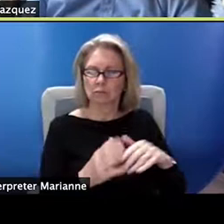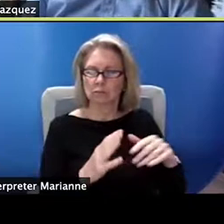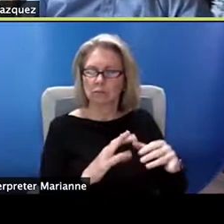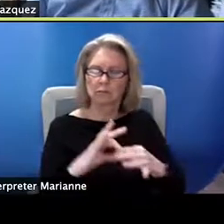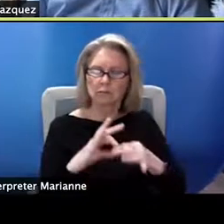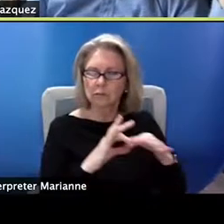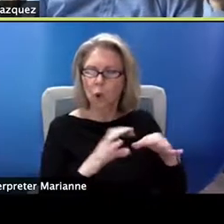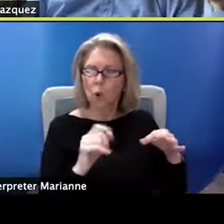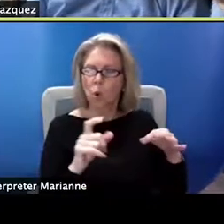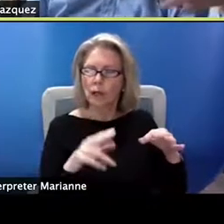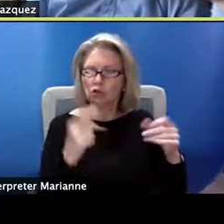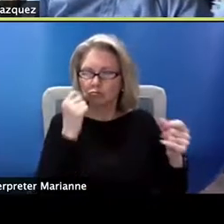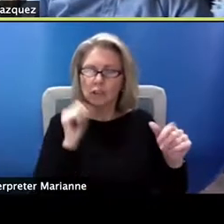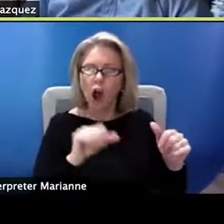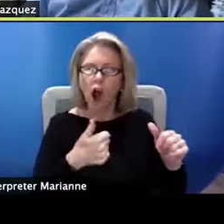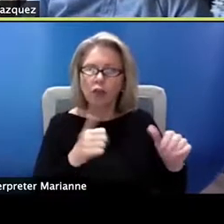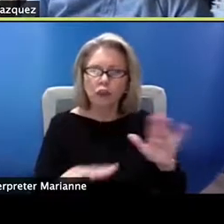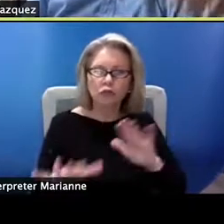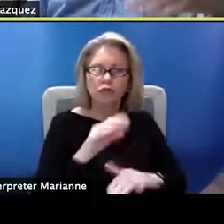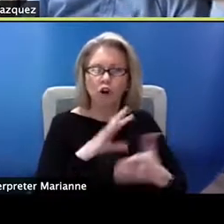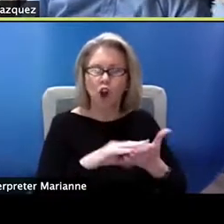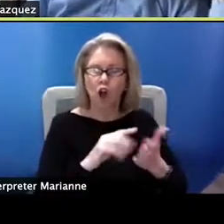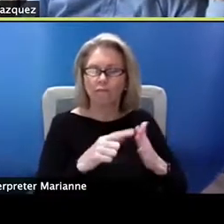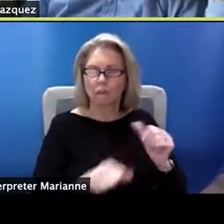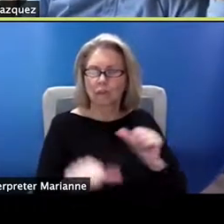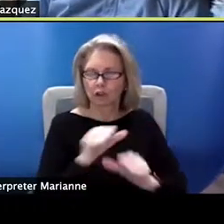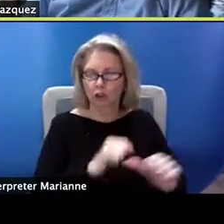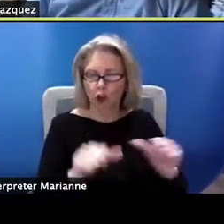towards a world of others, and learning from each other, for example, and